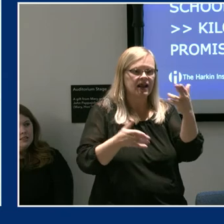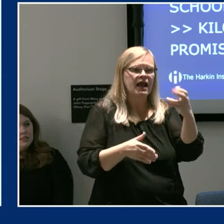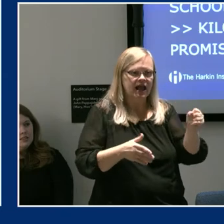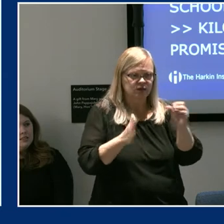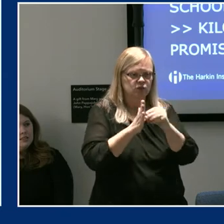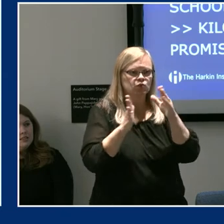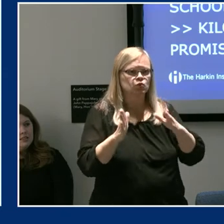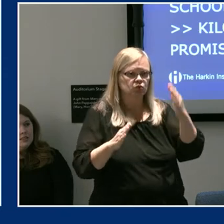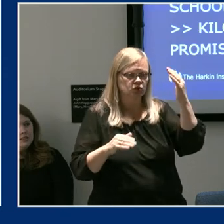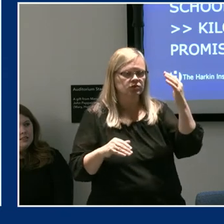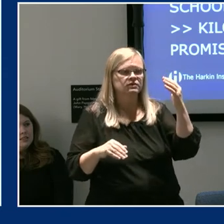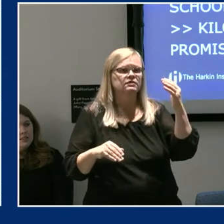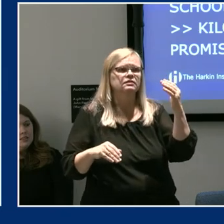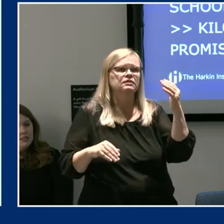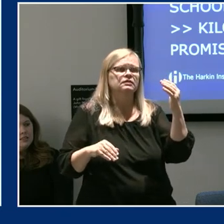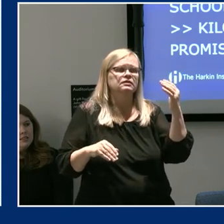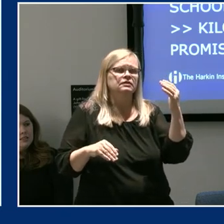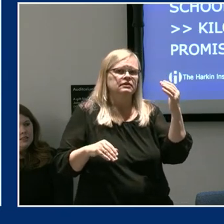students